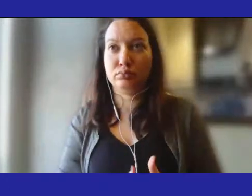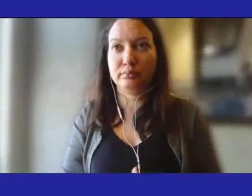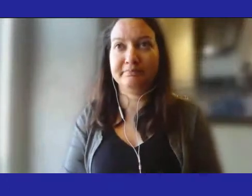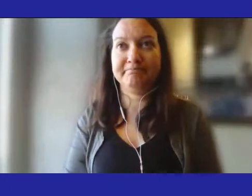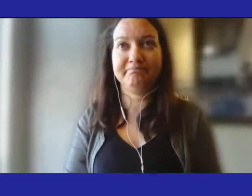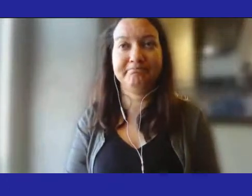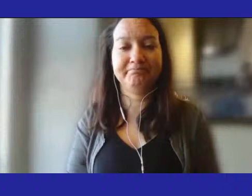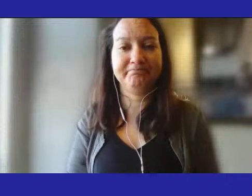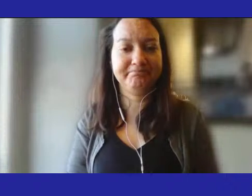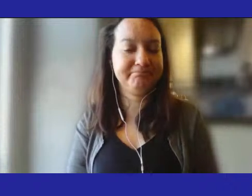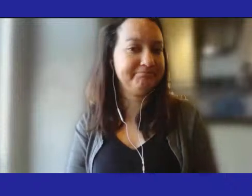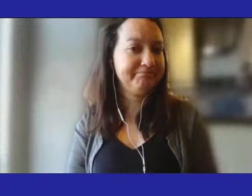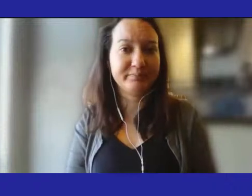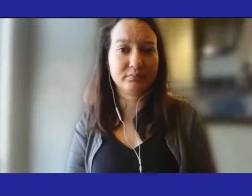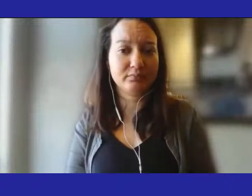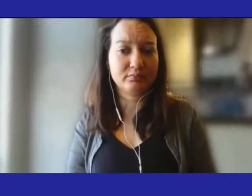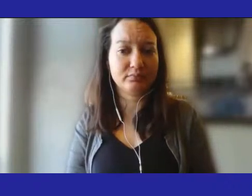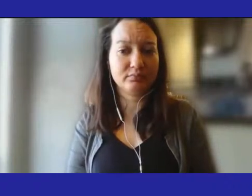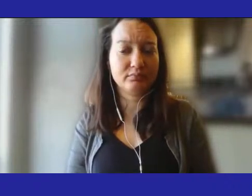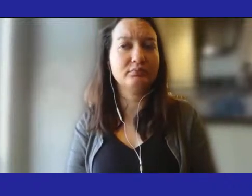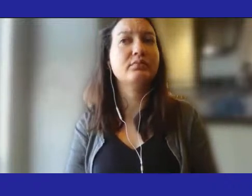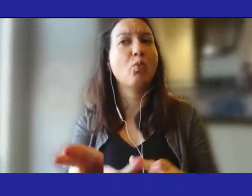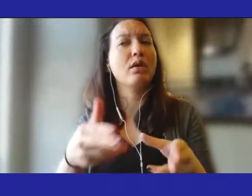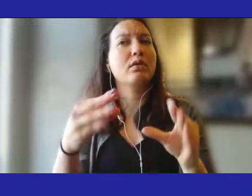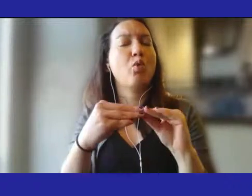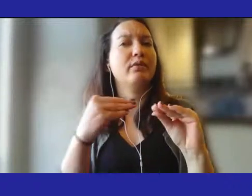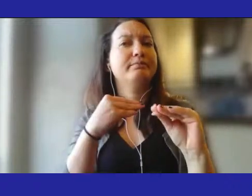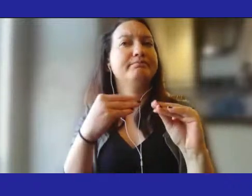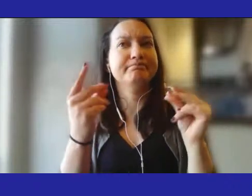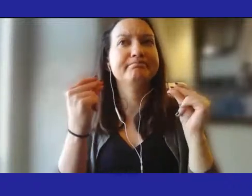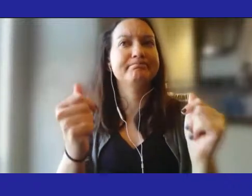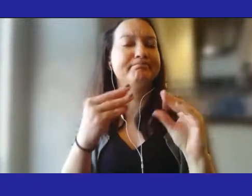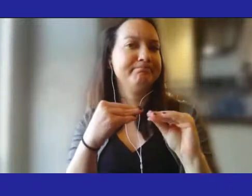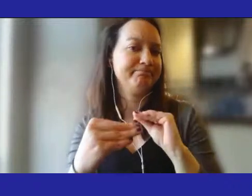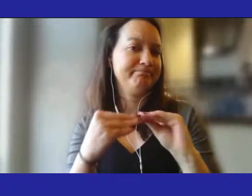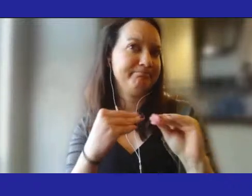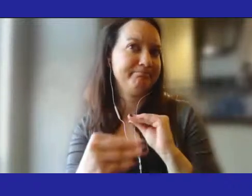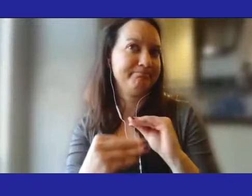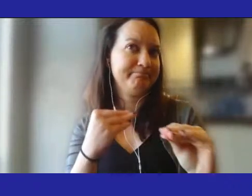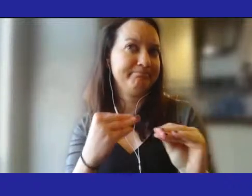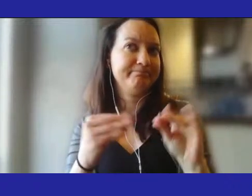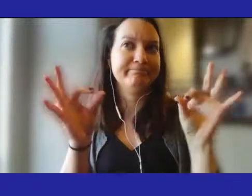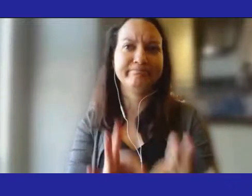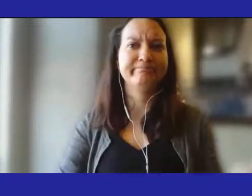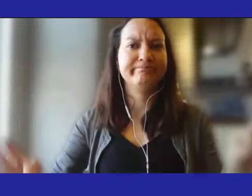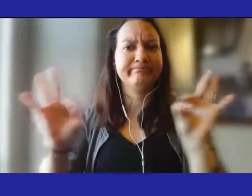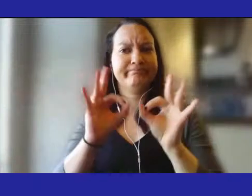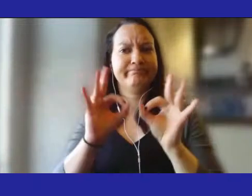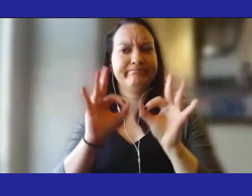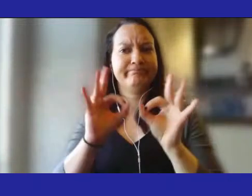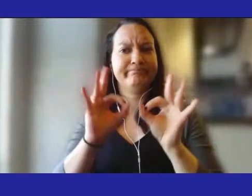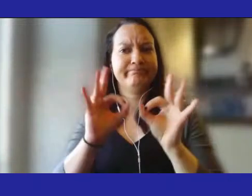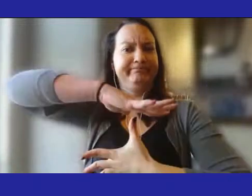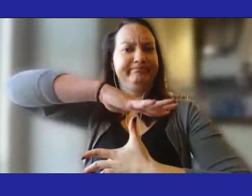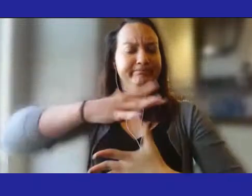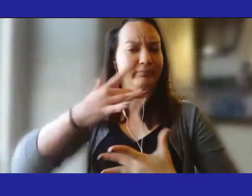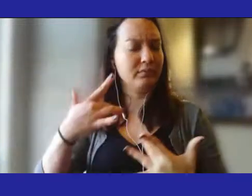to kind of get a quick fix on what the most critical indicators are that we're concerned